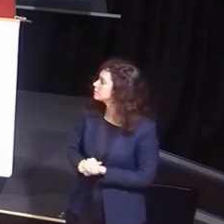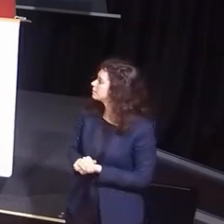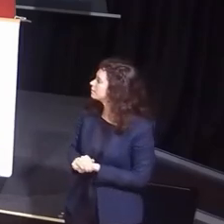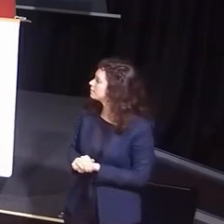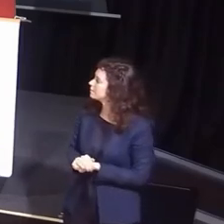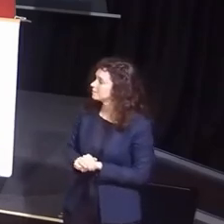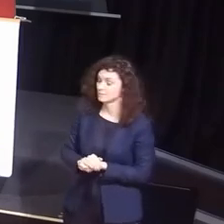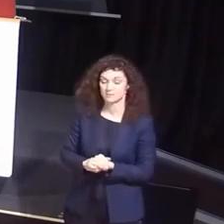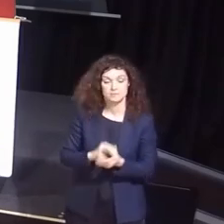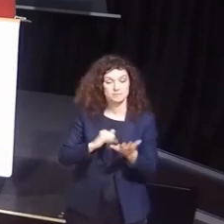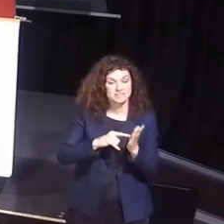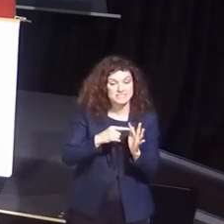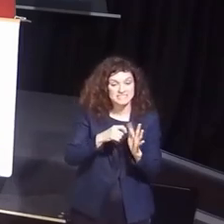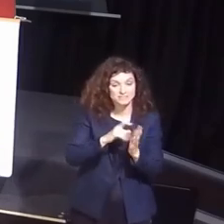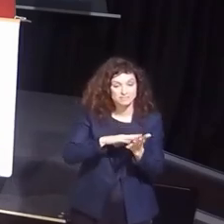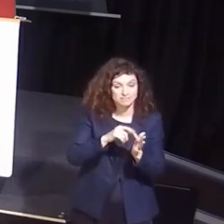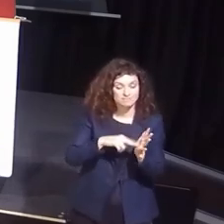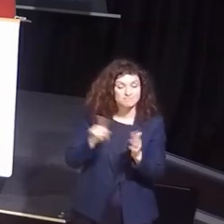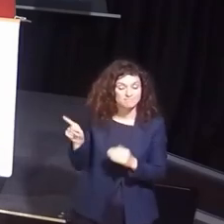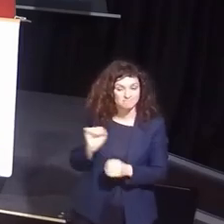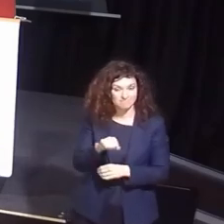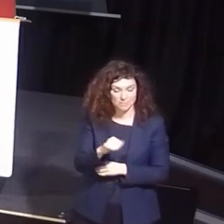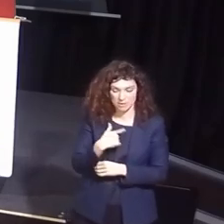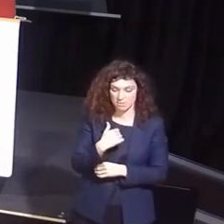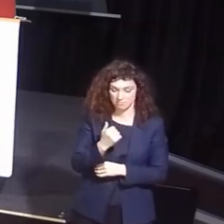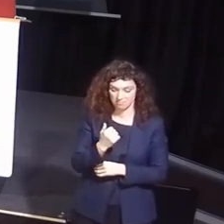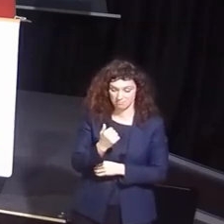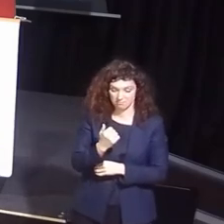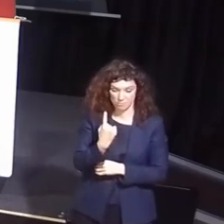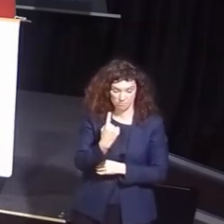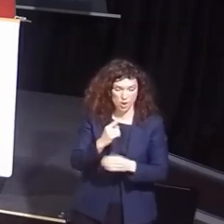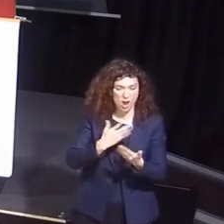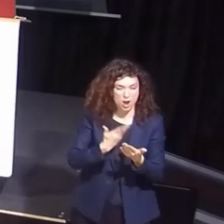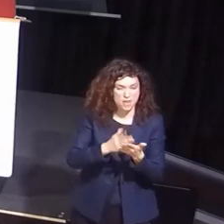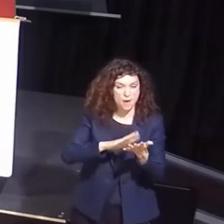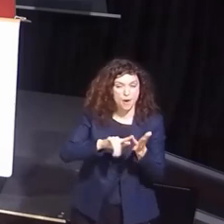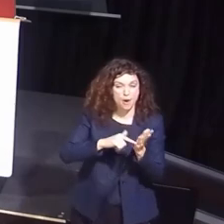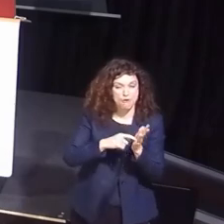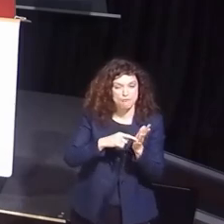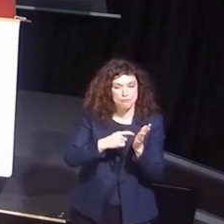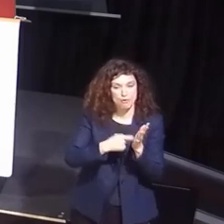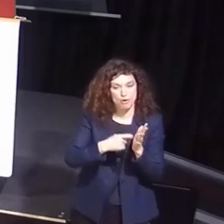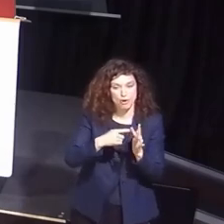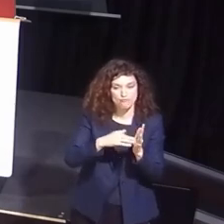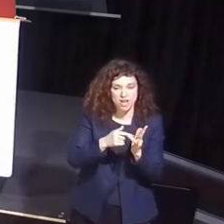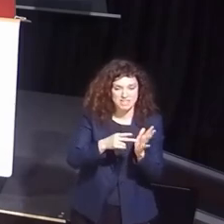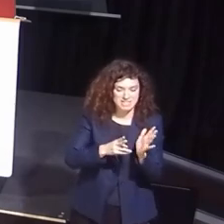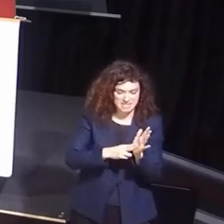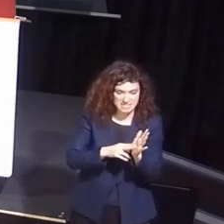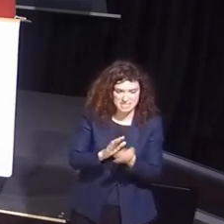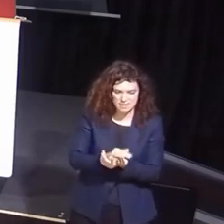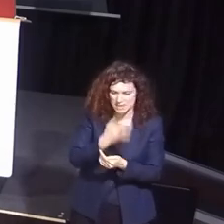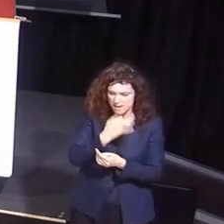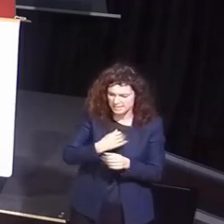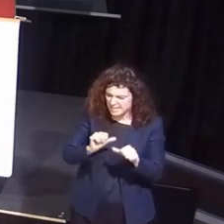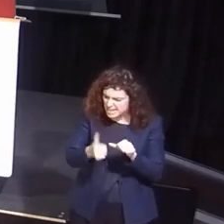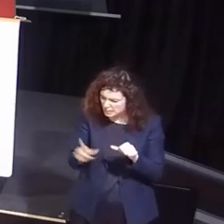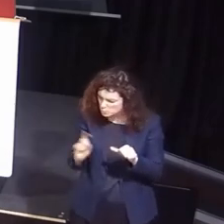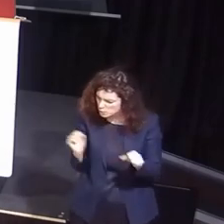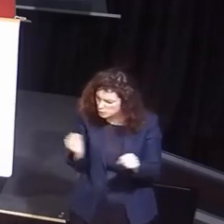Horizon. Mm-hmm. It was to ask what to do next, because you're just driving through a bunch of fields not knowing what to do,